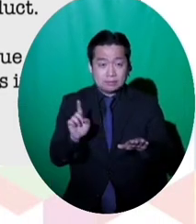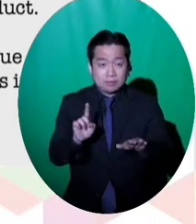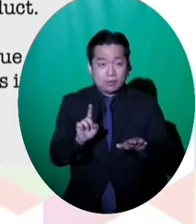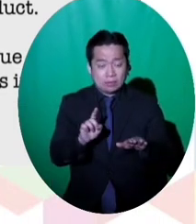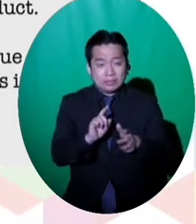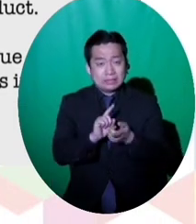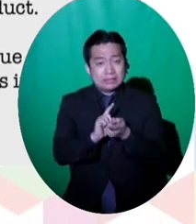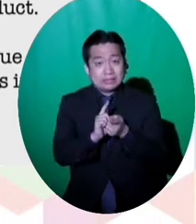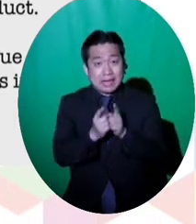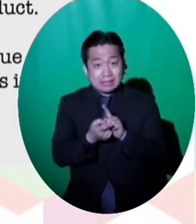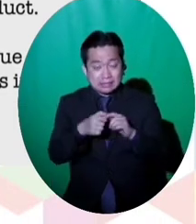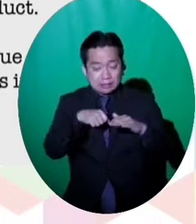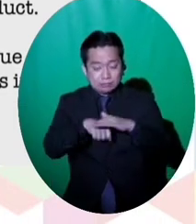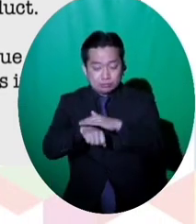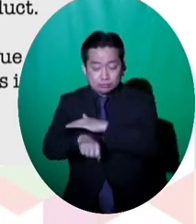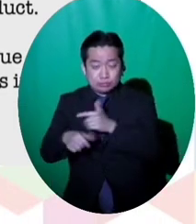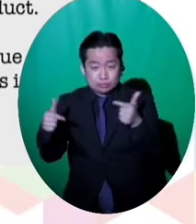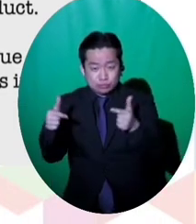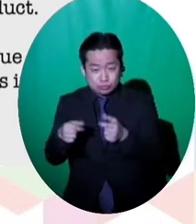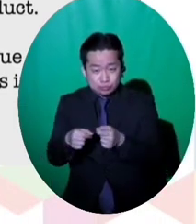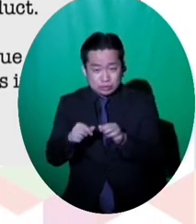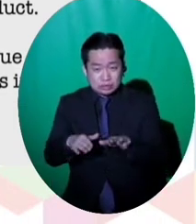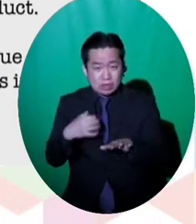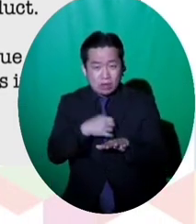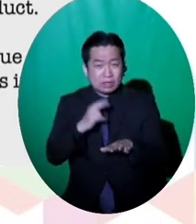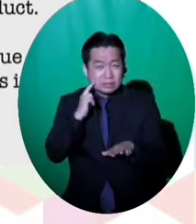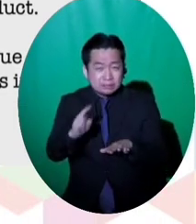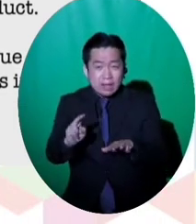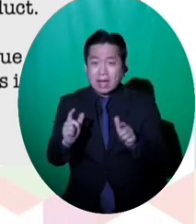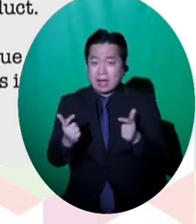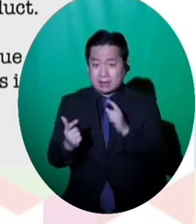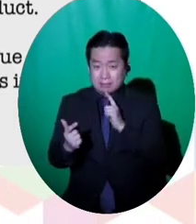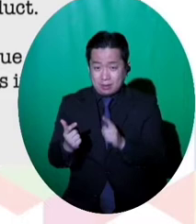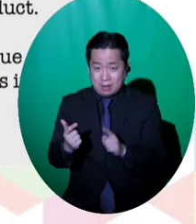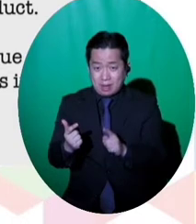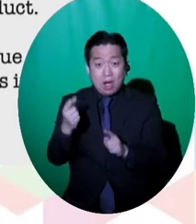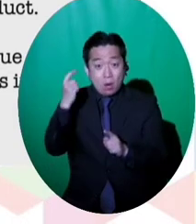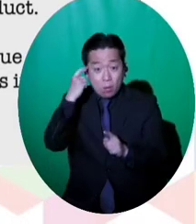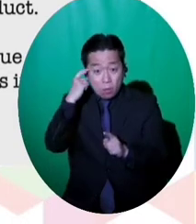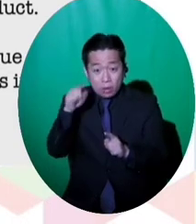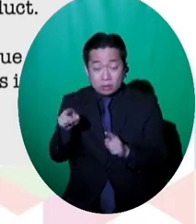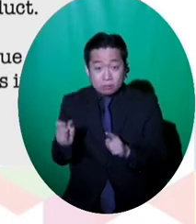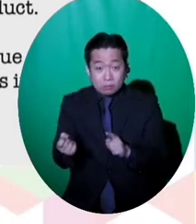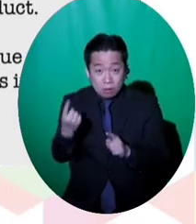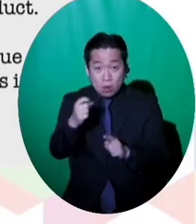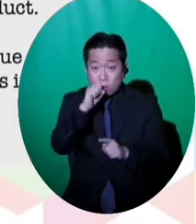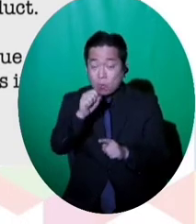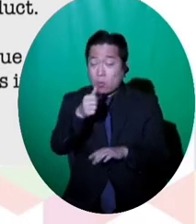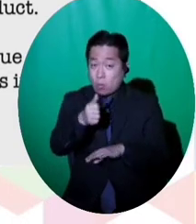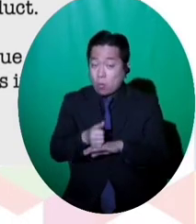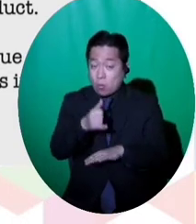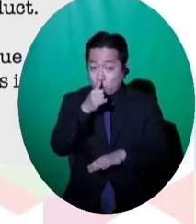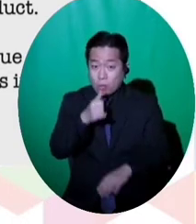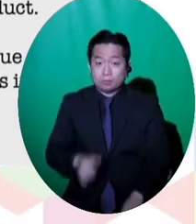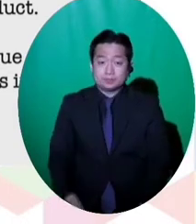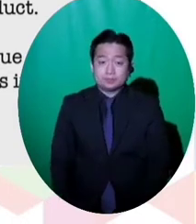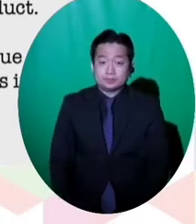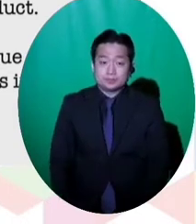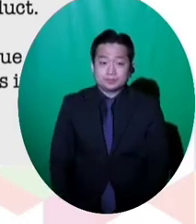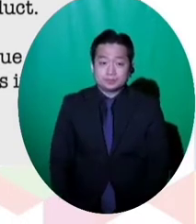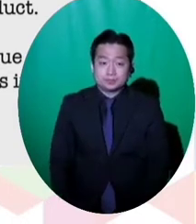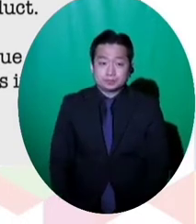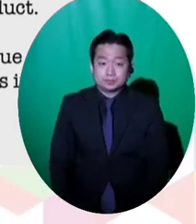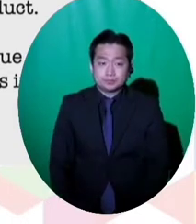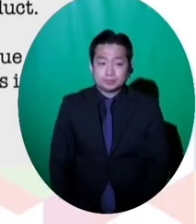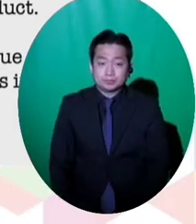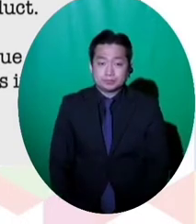more in the capabilities of our children, increasing the productivity of the younger generation to make up